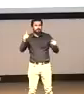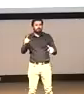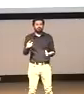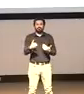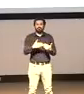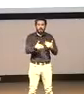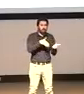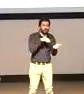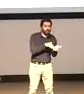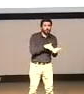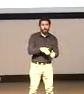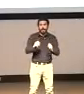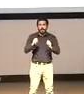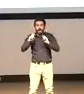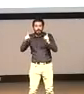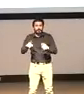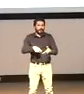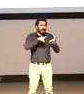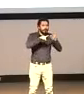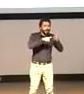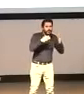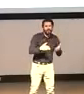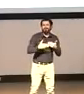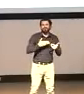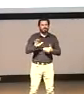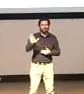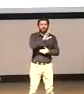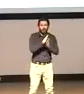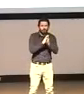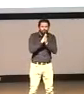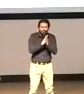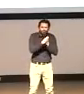an educator, an investigator, or whatever is your passion.